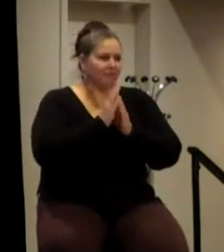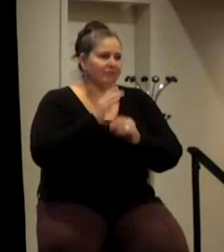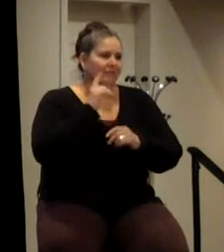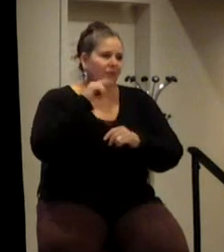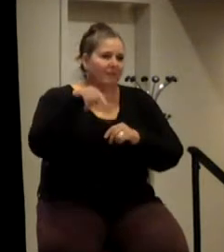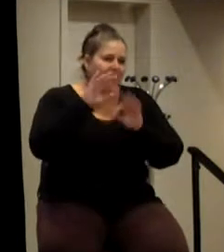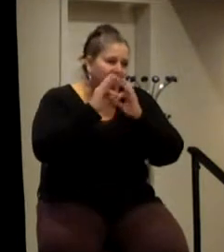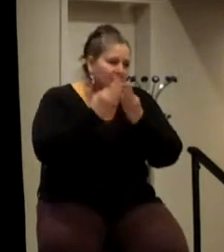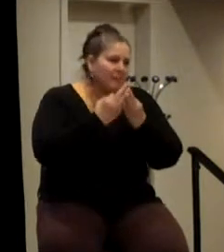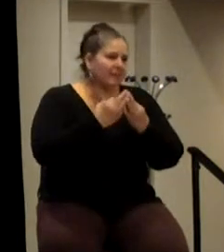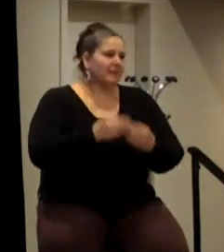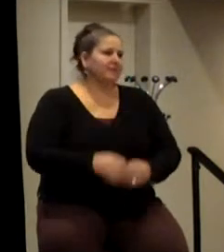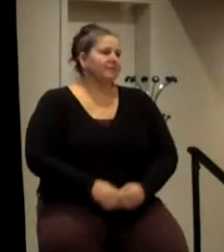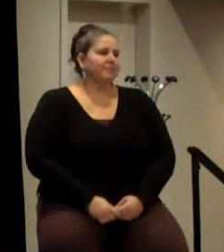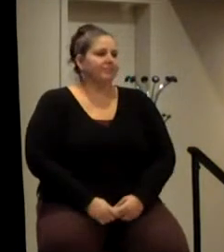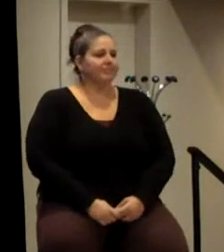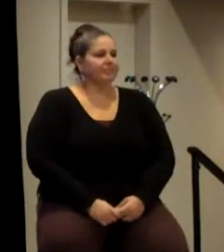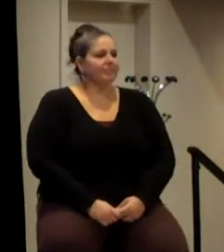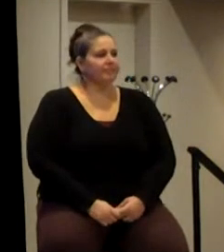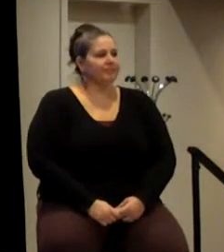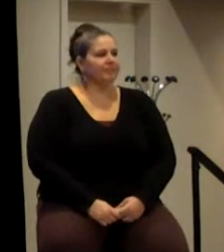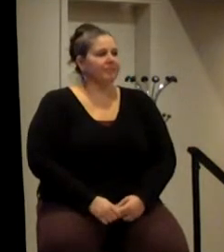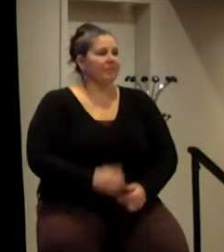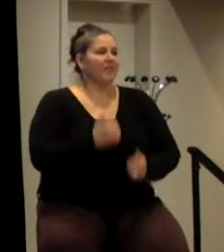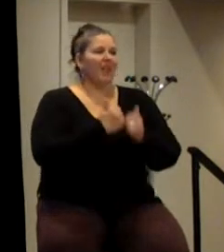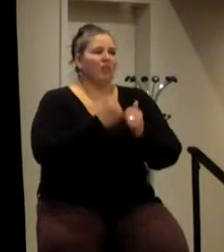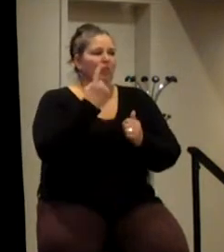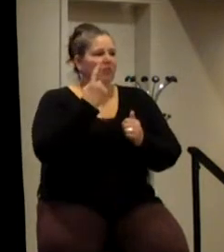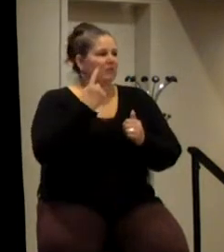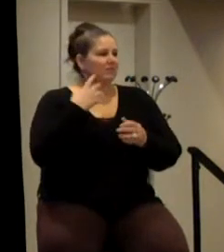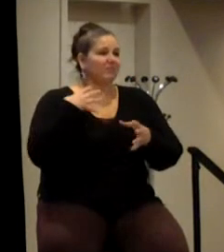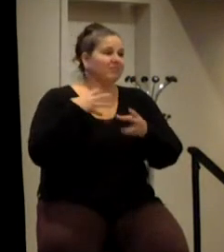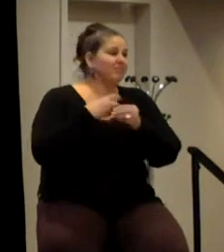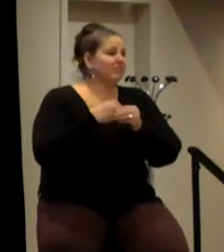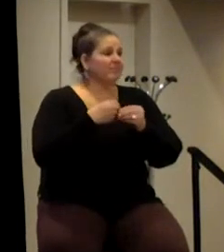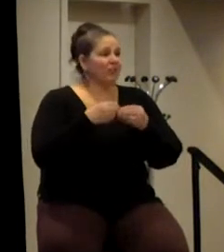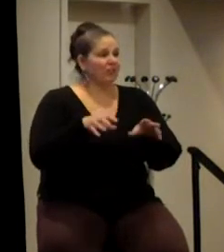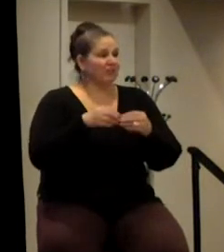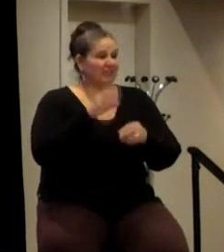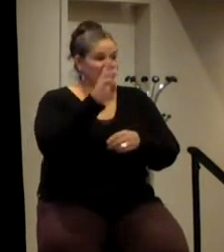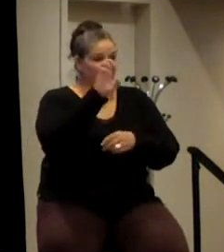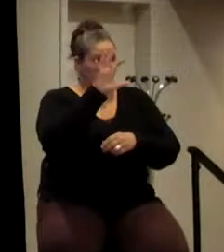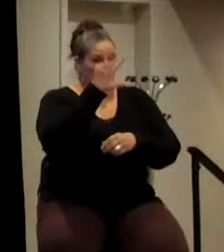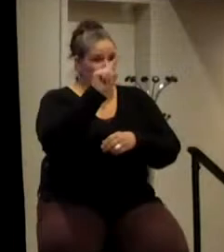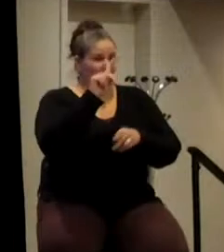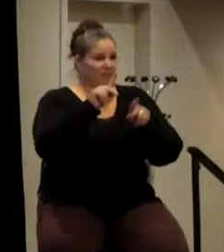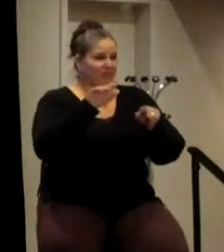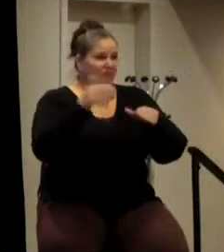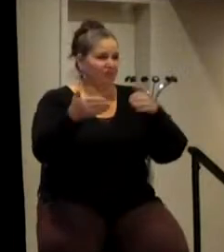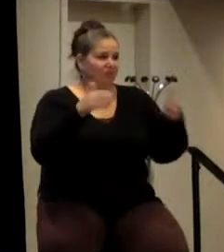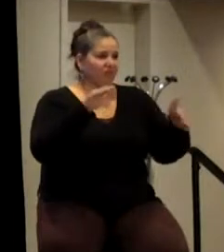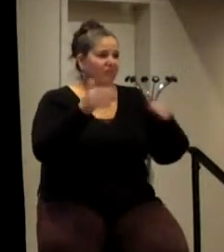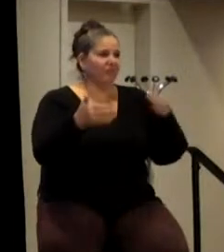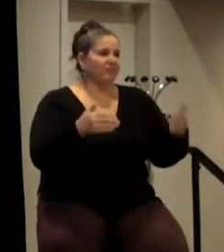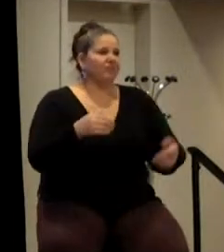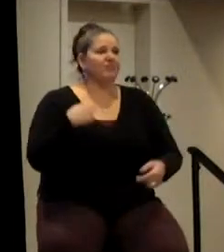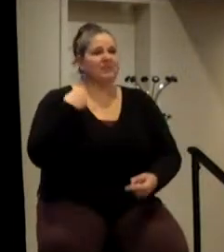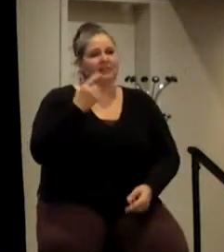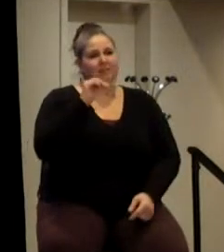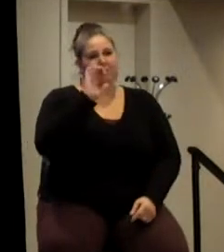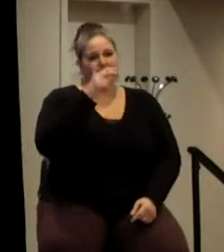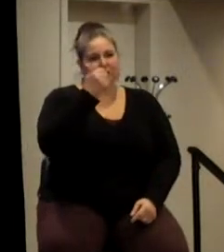everybody we've lost during the pandemic. We've now lost 651 people in the pandemic since March 16th when it hit our